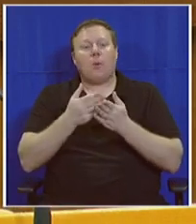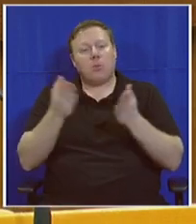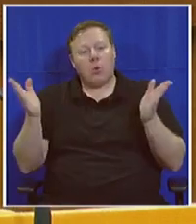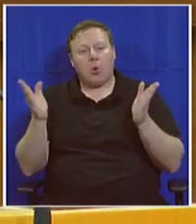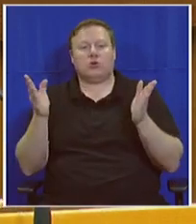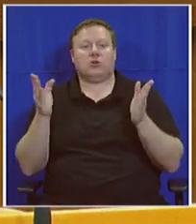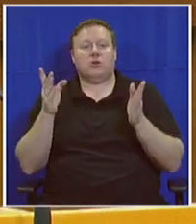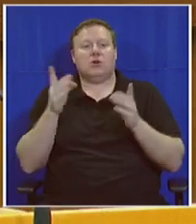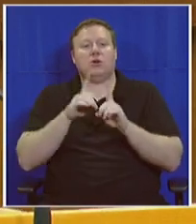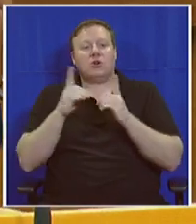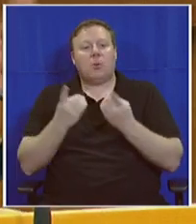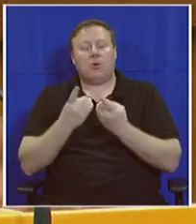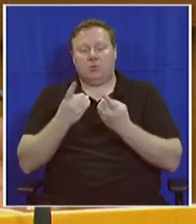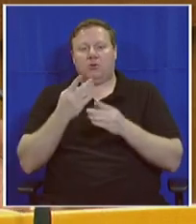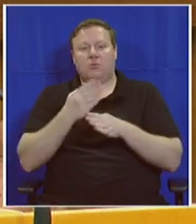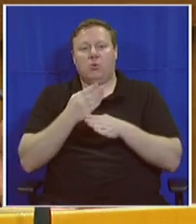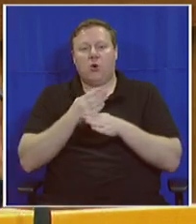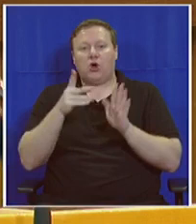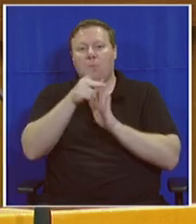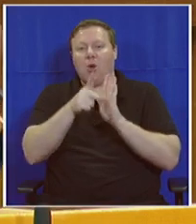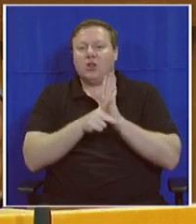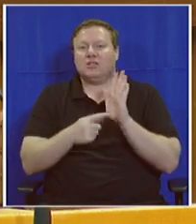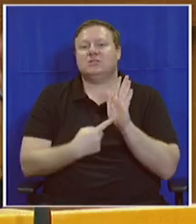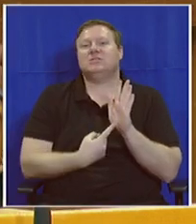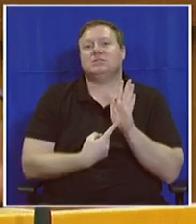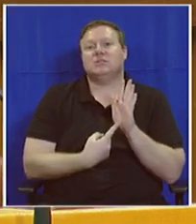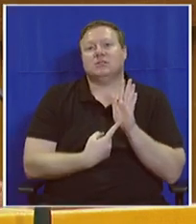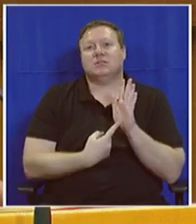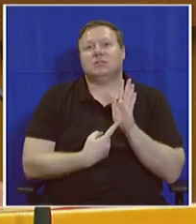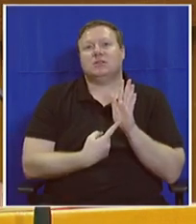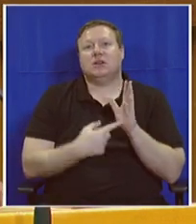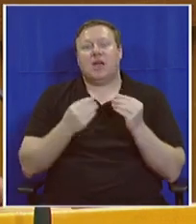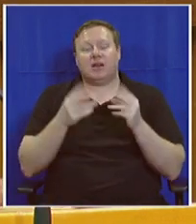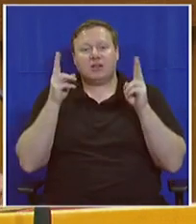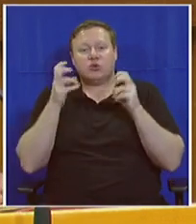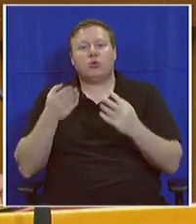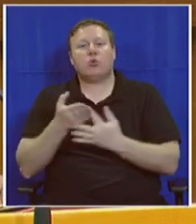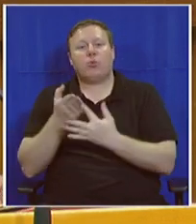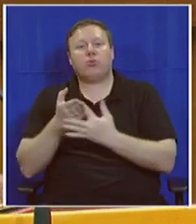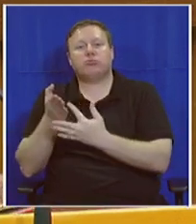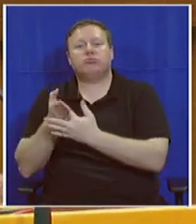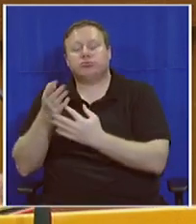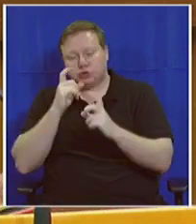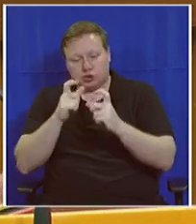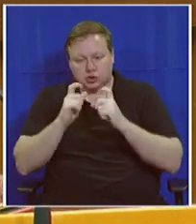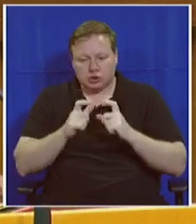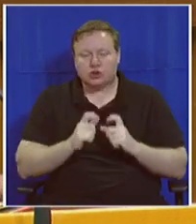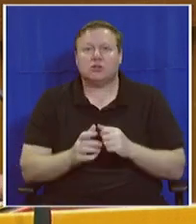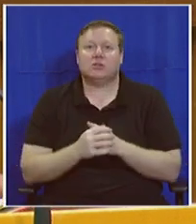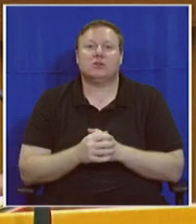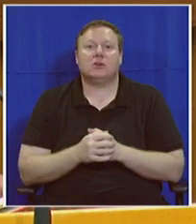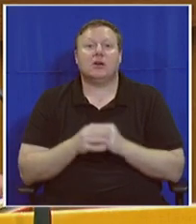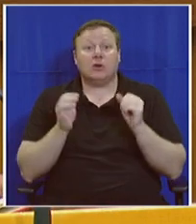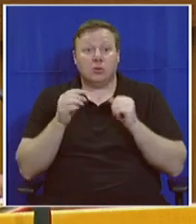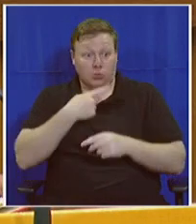work, policies, and following through on the issues. And there was an agreement